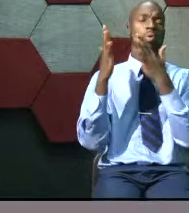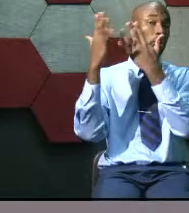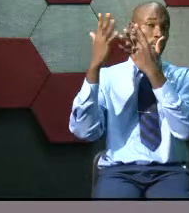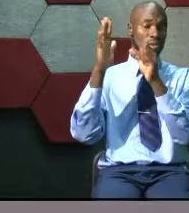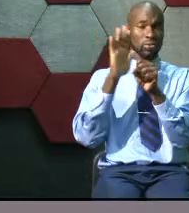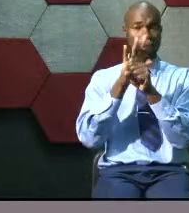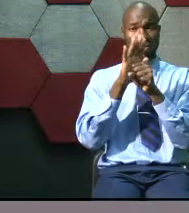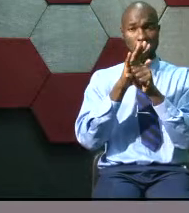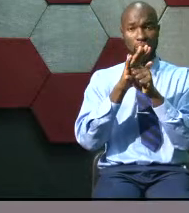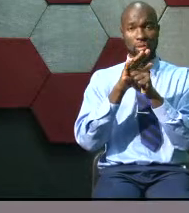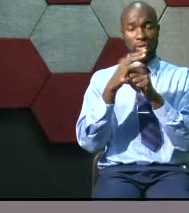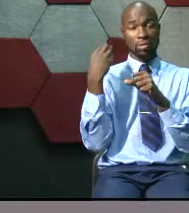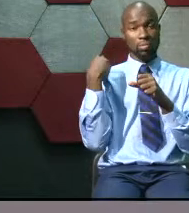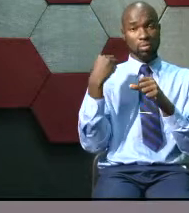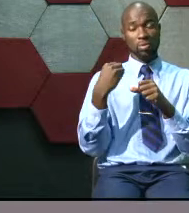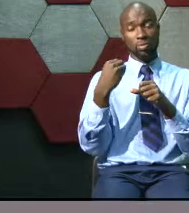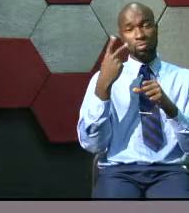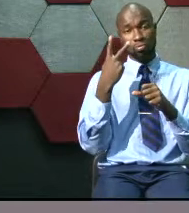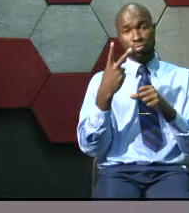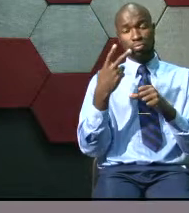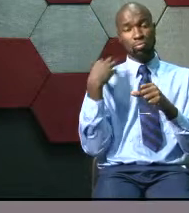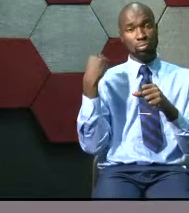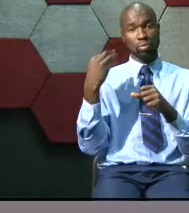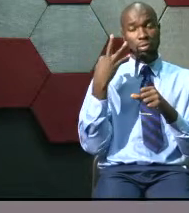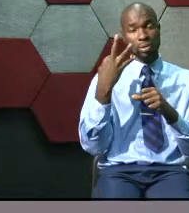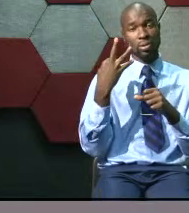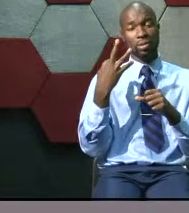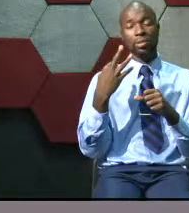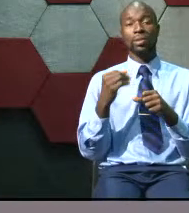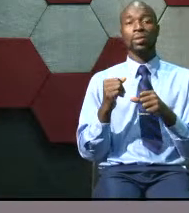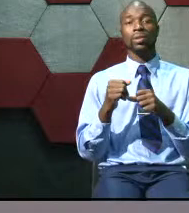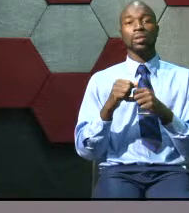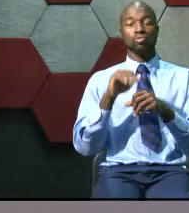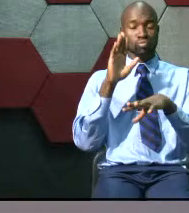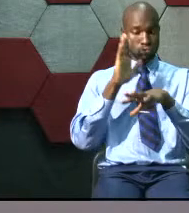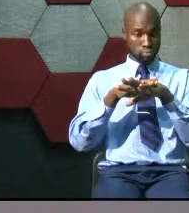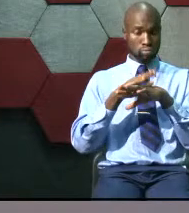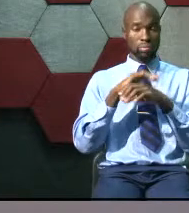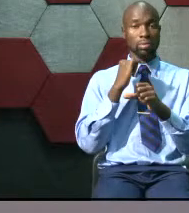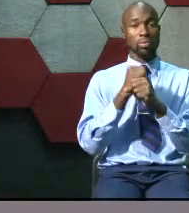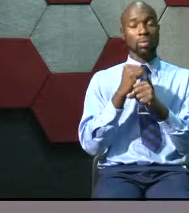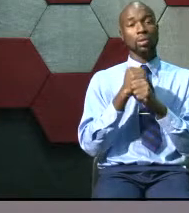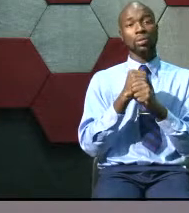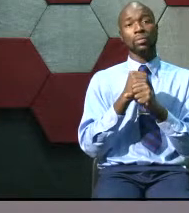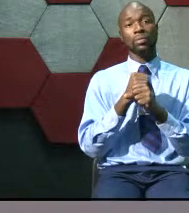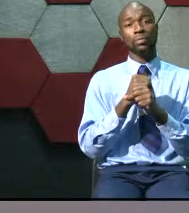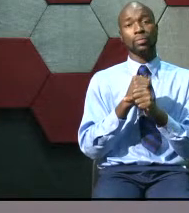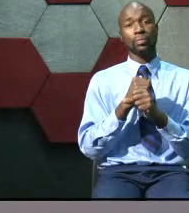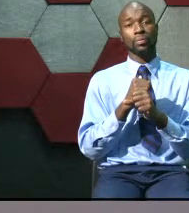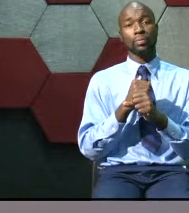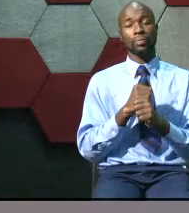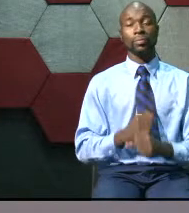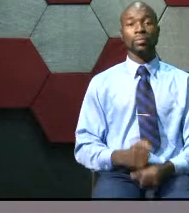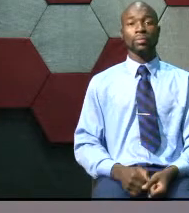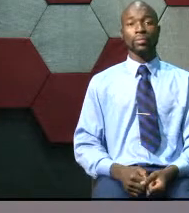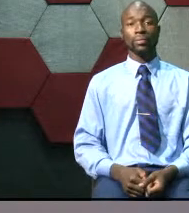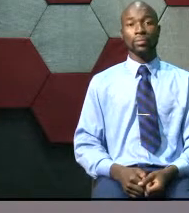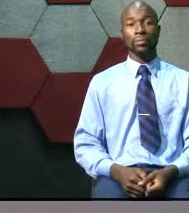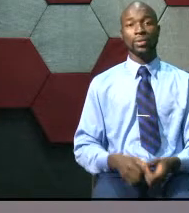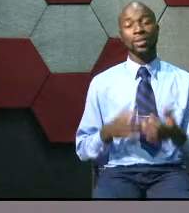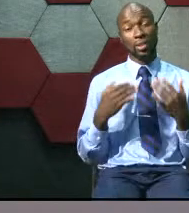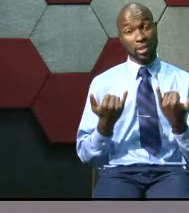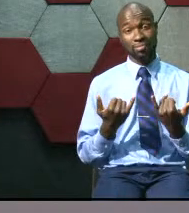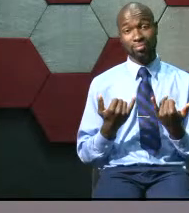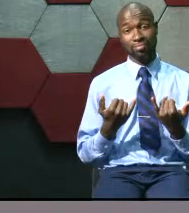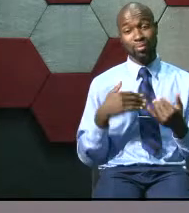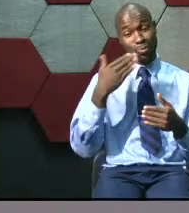Congratulations for that. Number 3, number 2, that is nothing to sniff at. Great projects. Yeah. Great projects. Yeah. And as usual, we